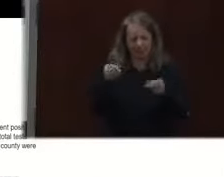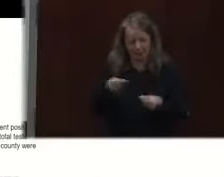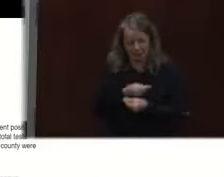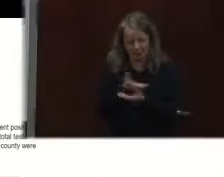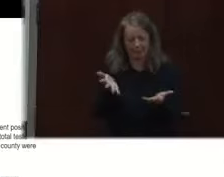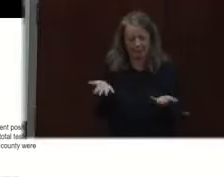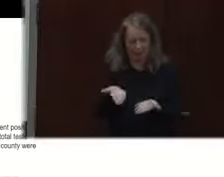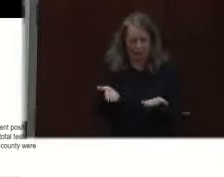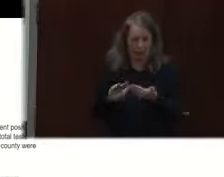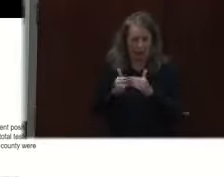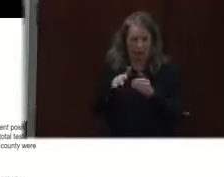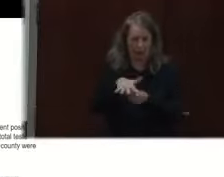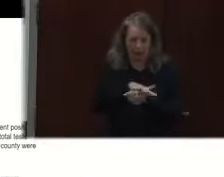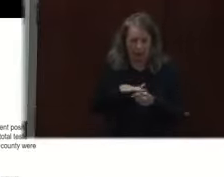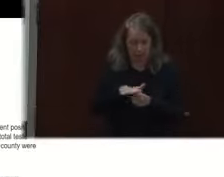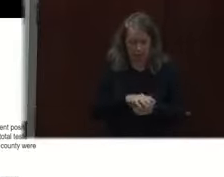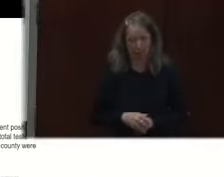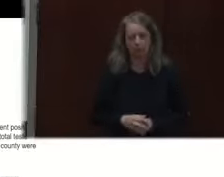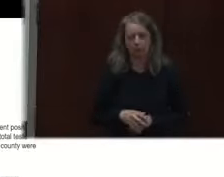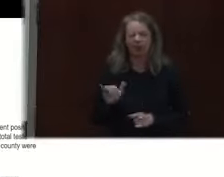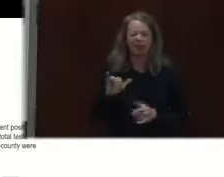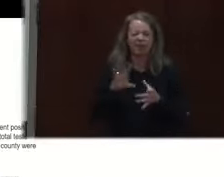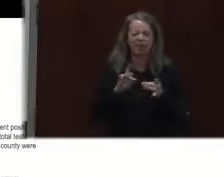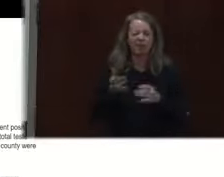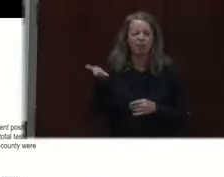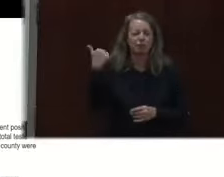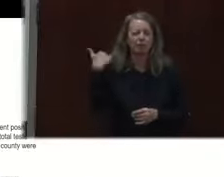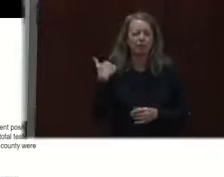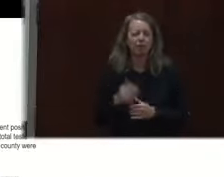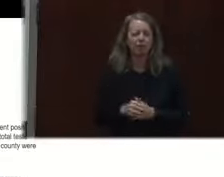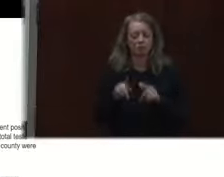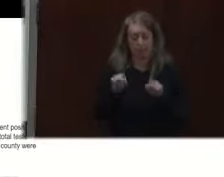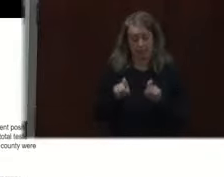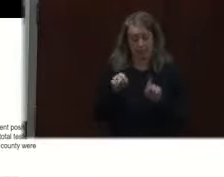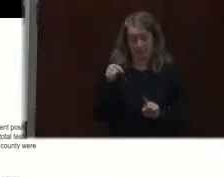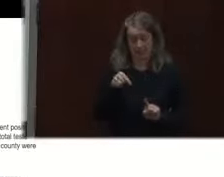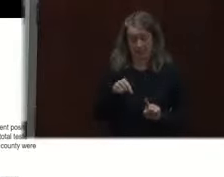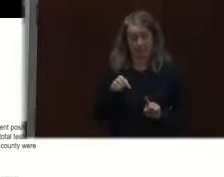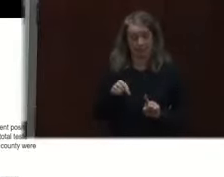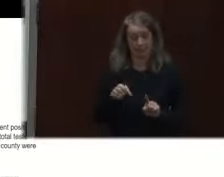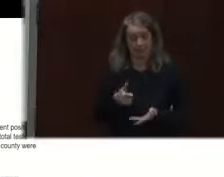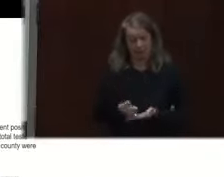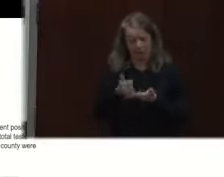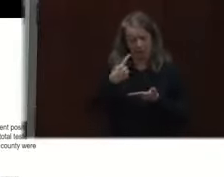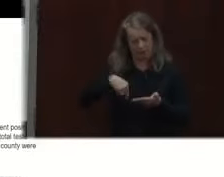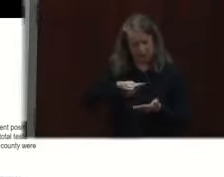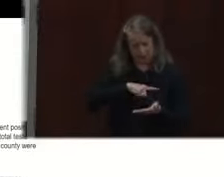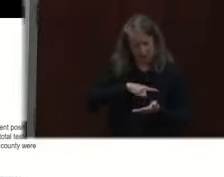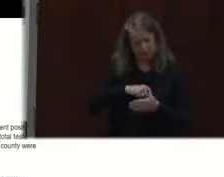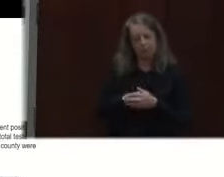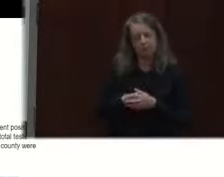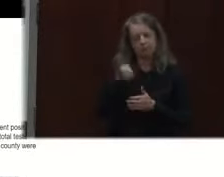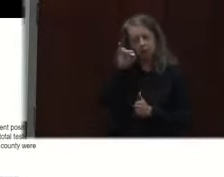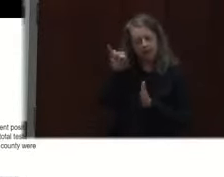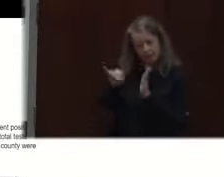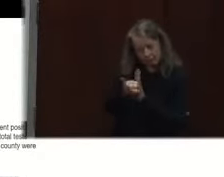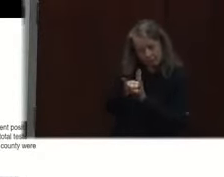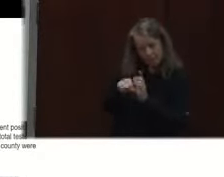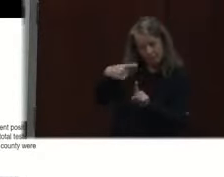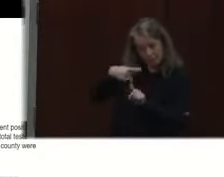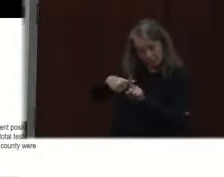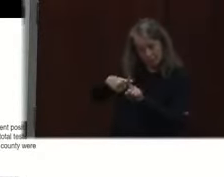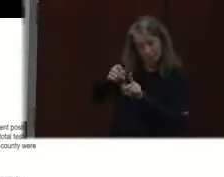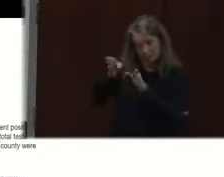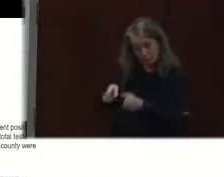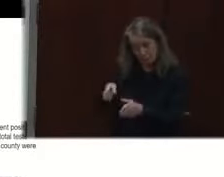throughout the community. And as I've said before, those testing efforts help us not only identify cases and quickly get